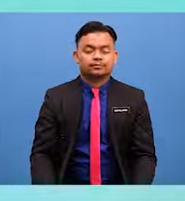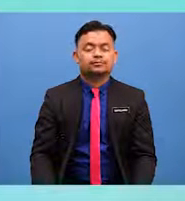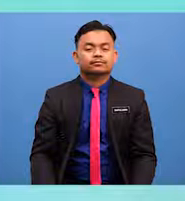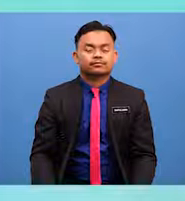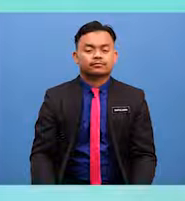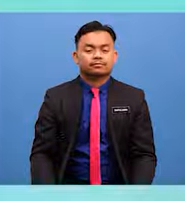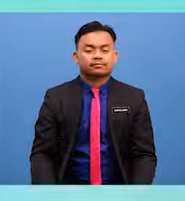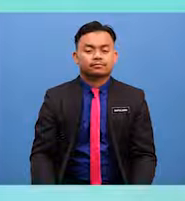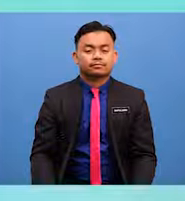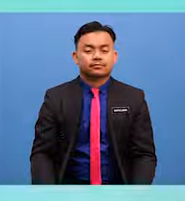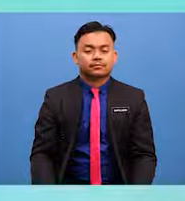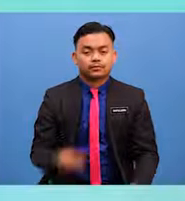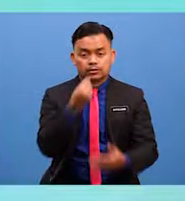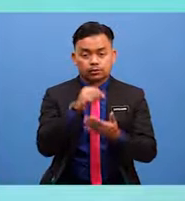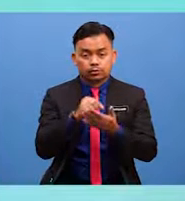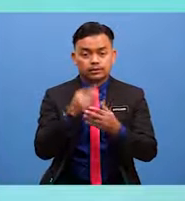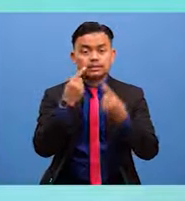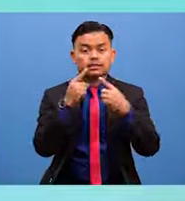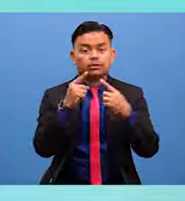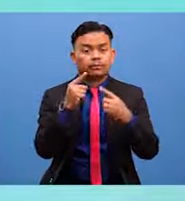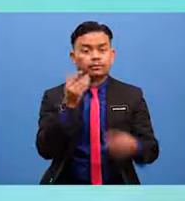Write your answer now.